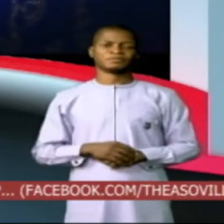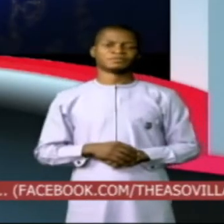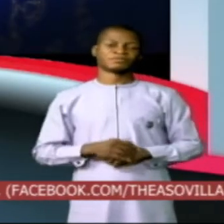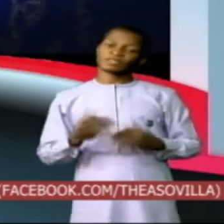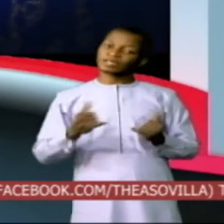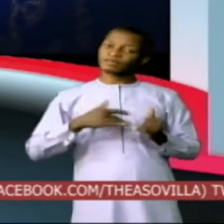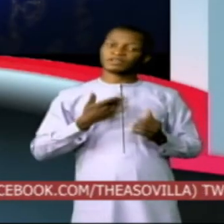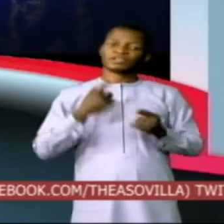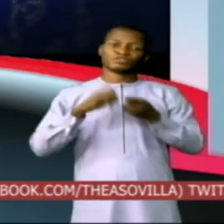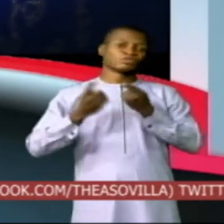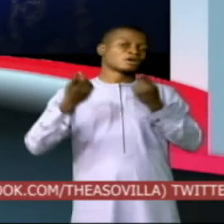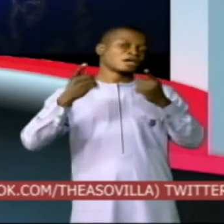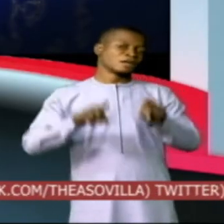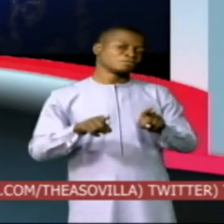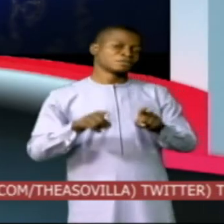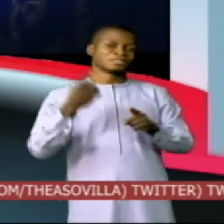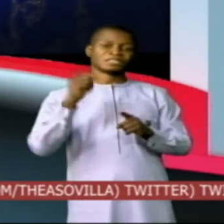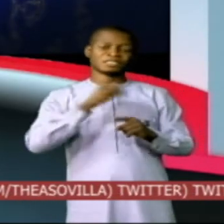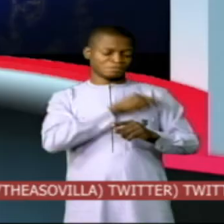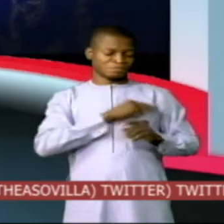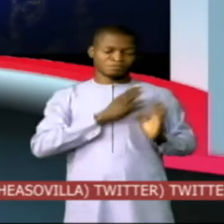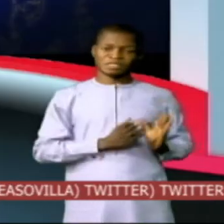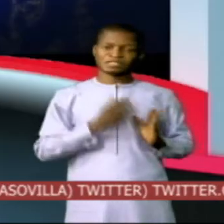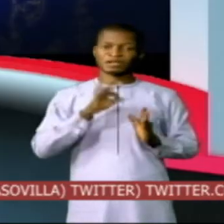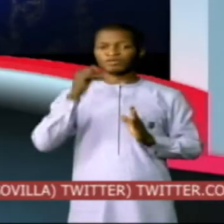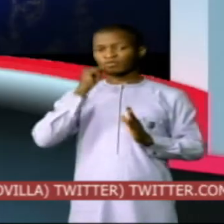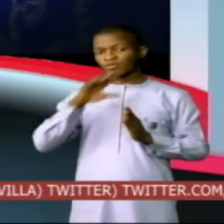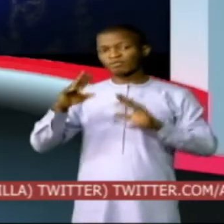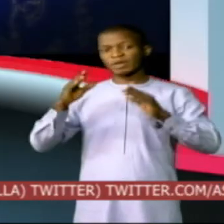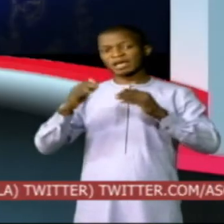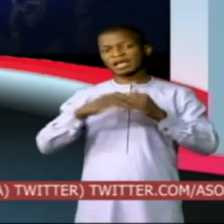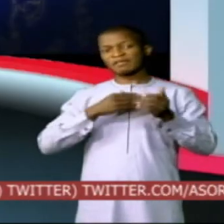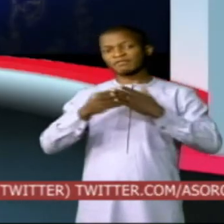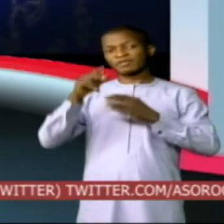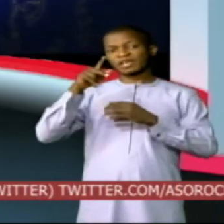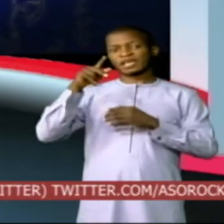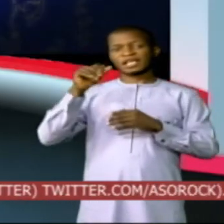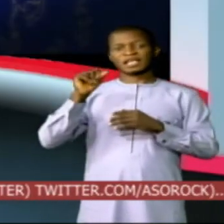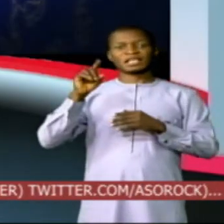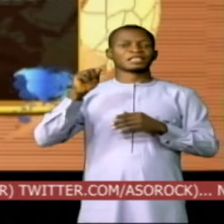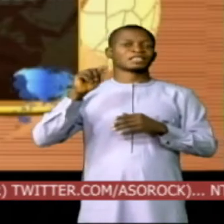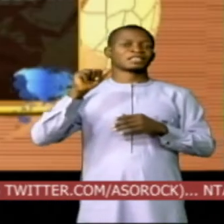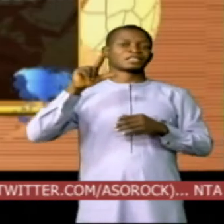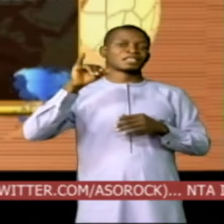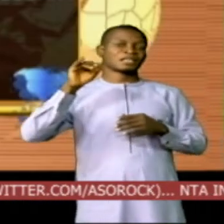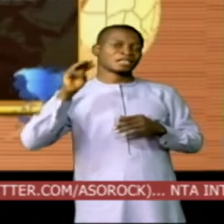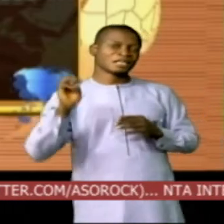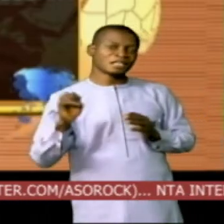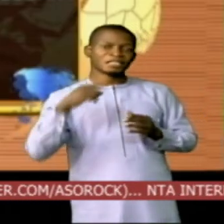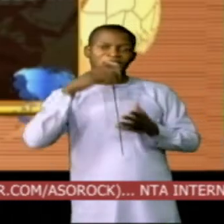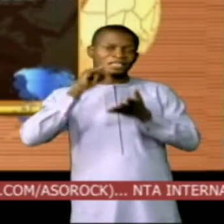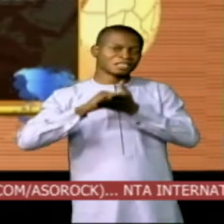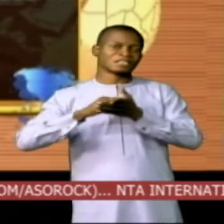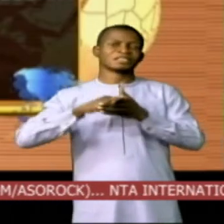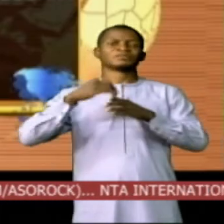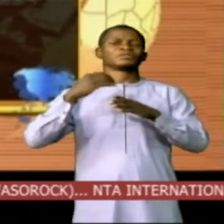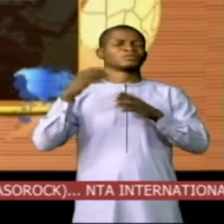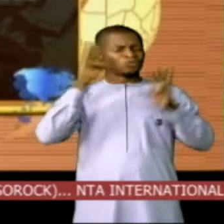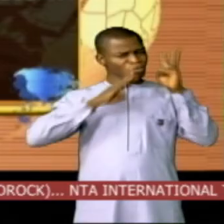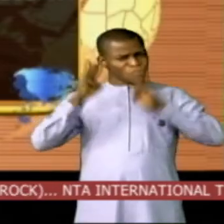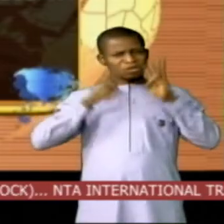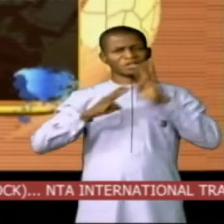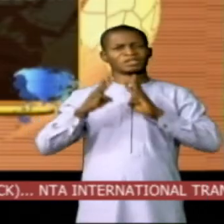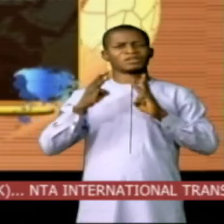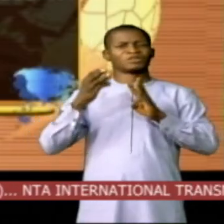Reacting to the incident, the Minister of Women Affairs, Pauline Tallen, in a statement says she is desolate and worried,